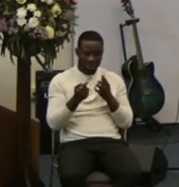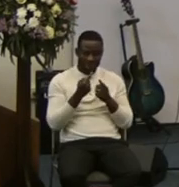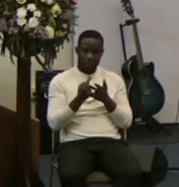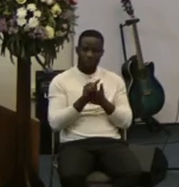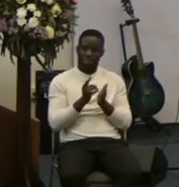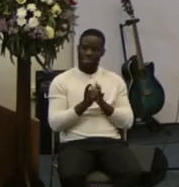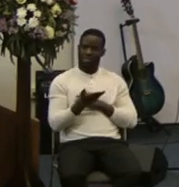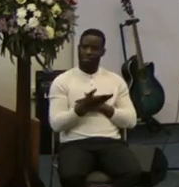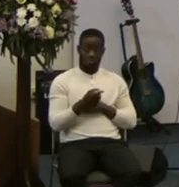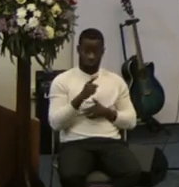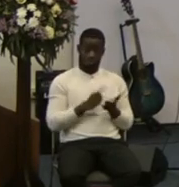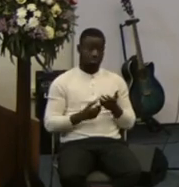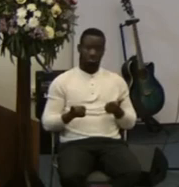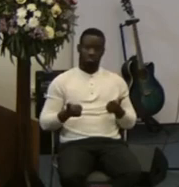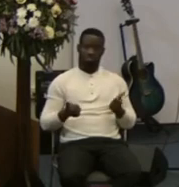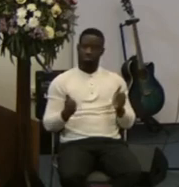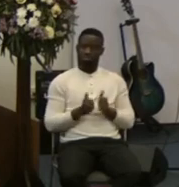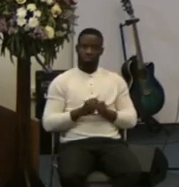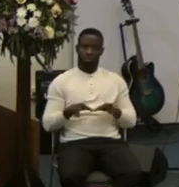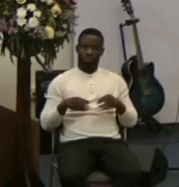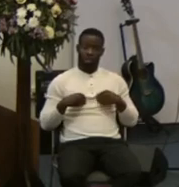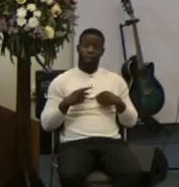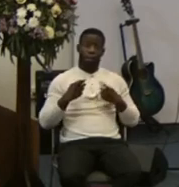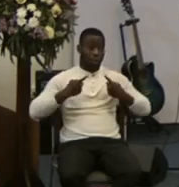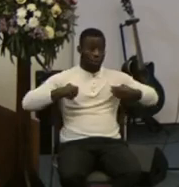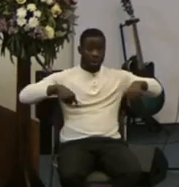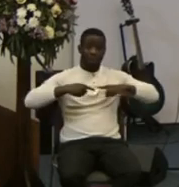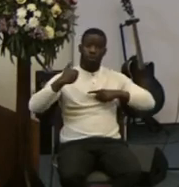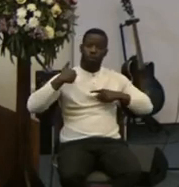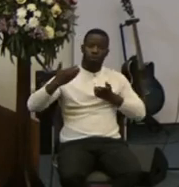And we have been called by the Savior of the world.